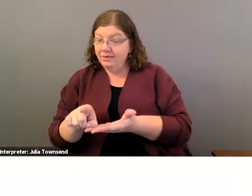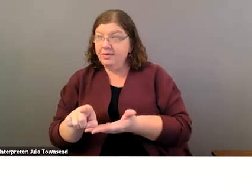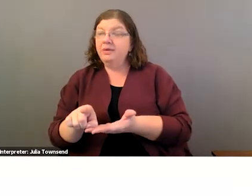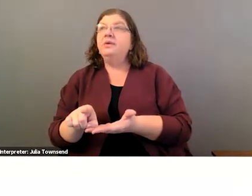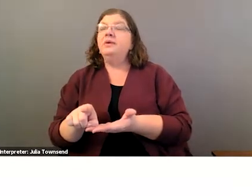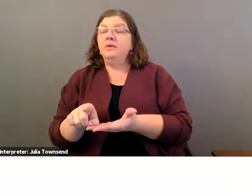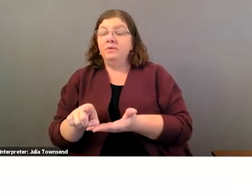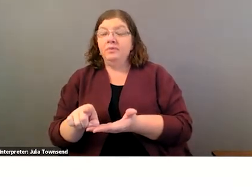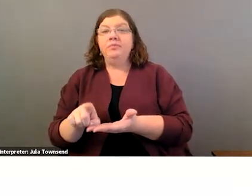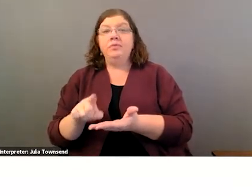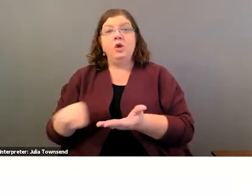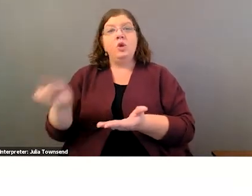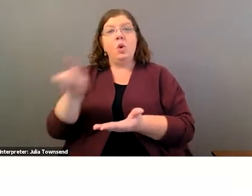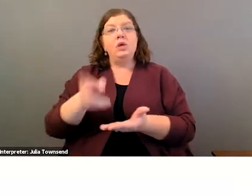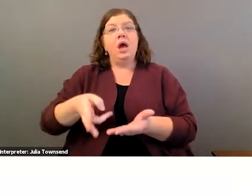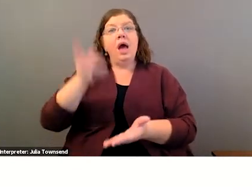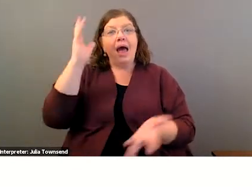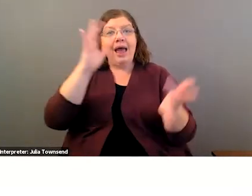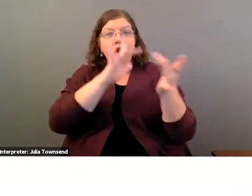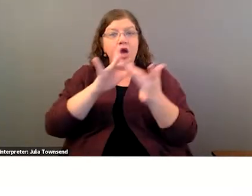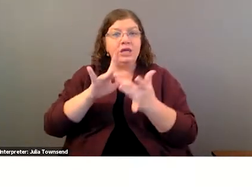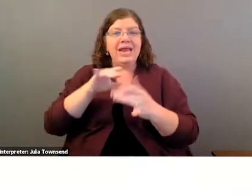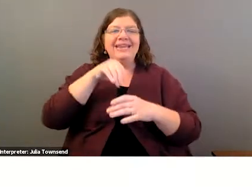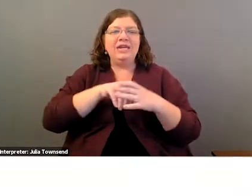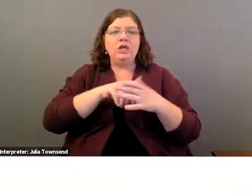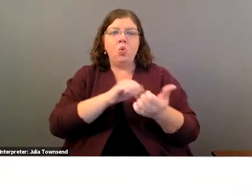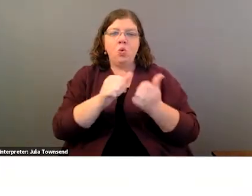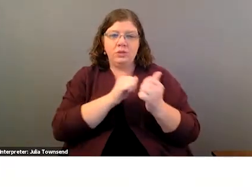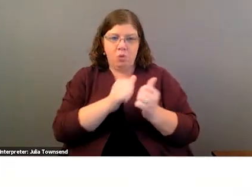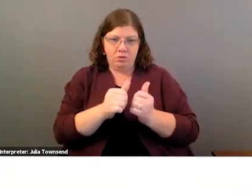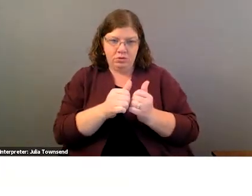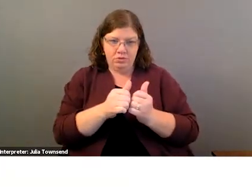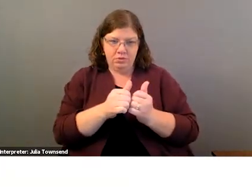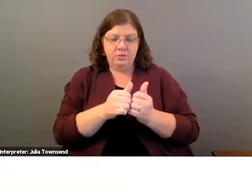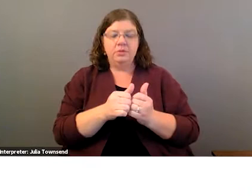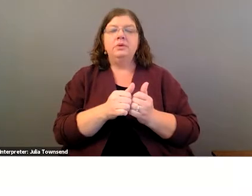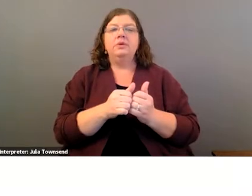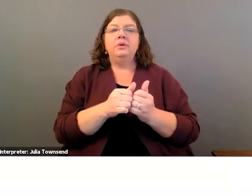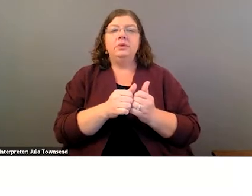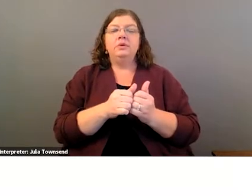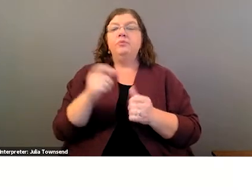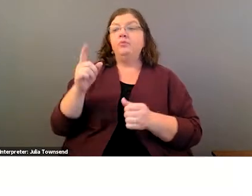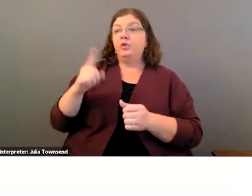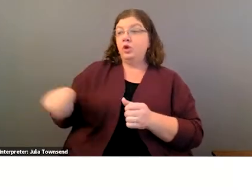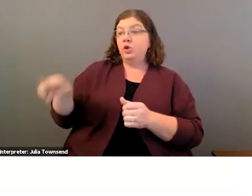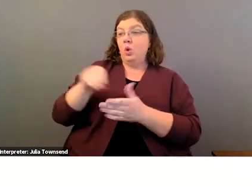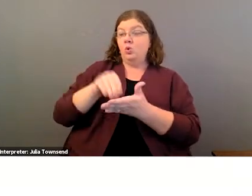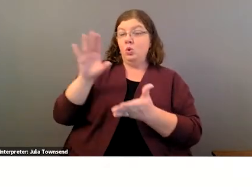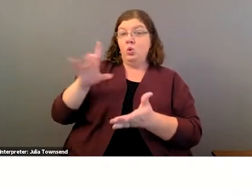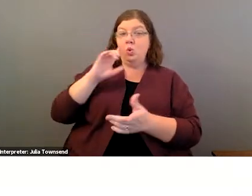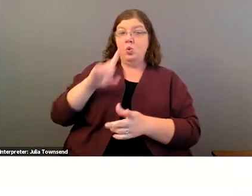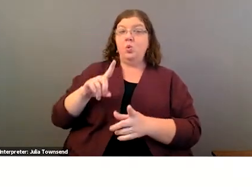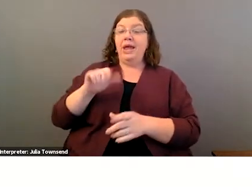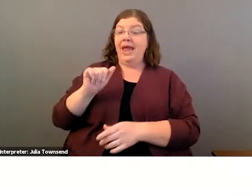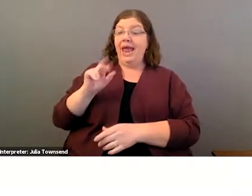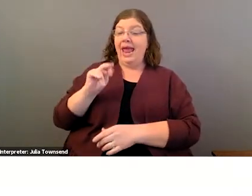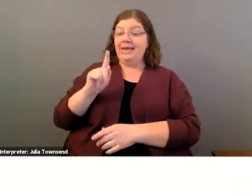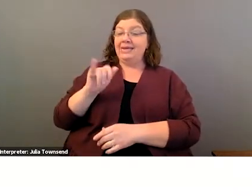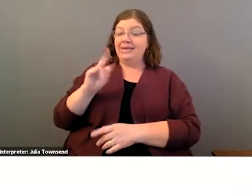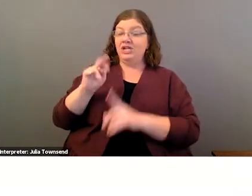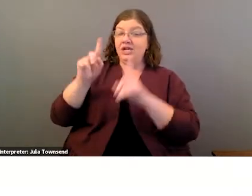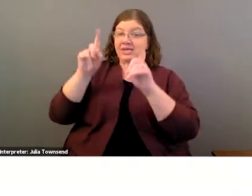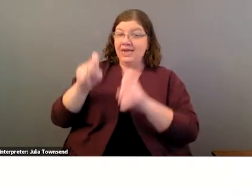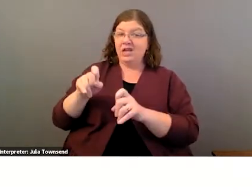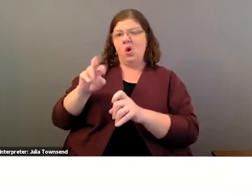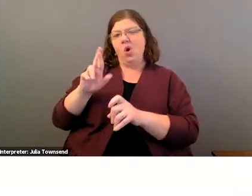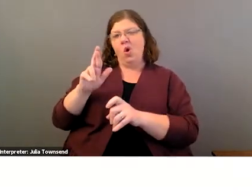those who are in high contact and indoor sports. Students who have a positive antigen or rapid